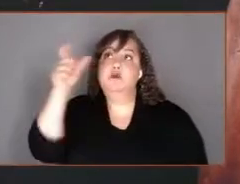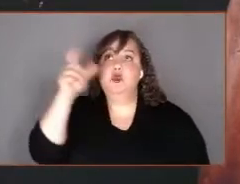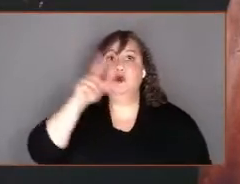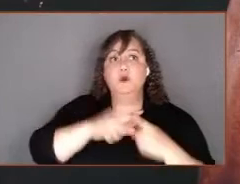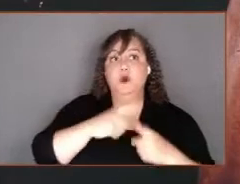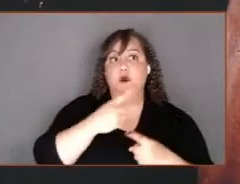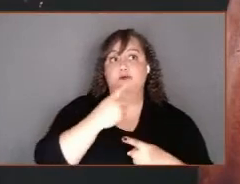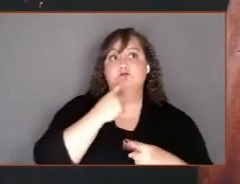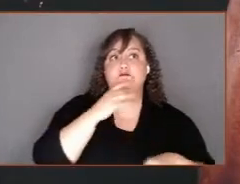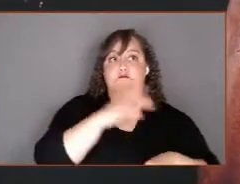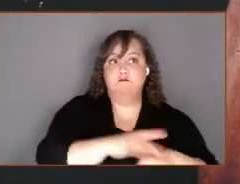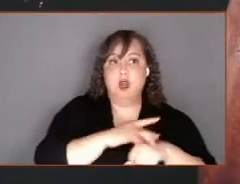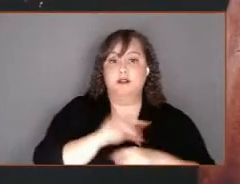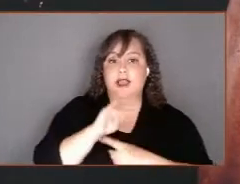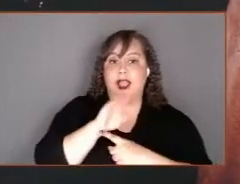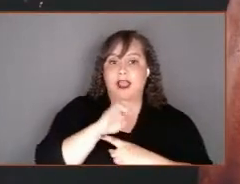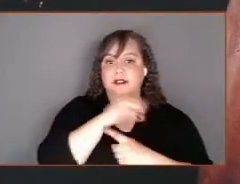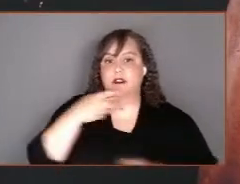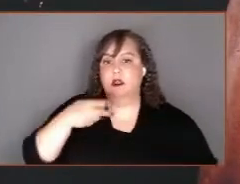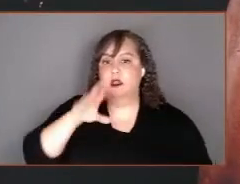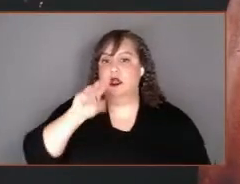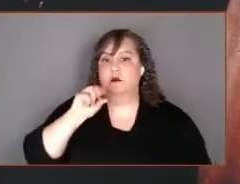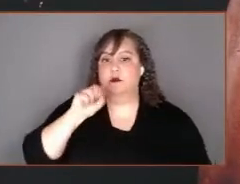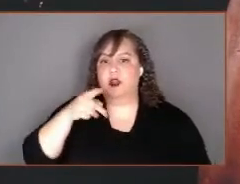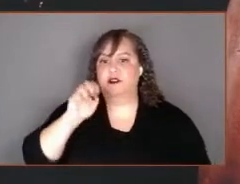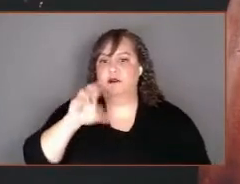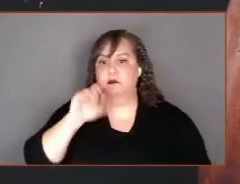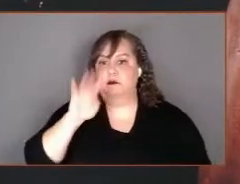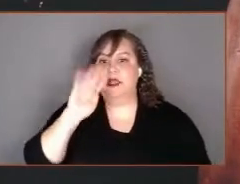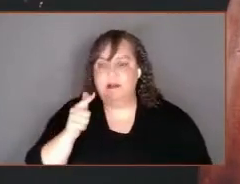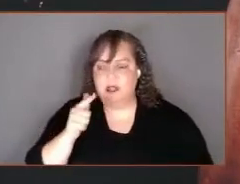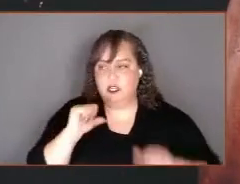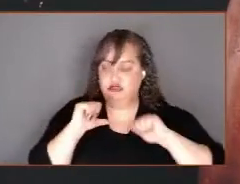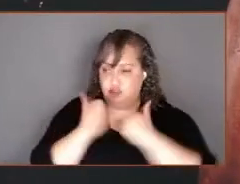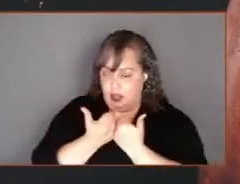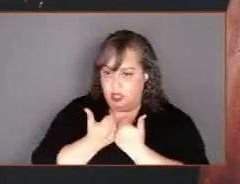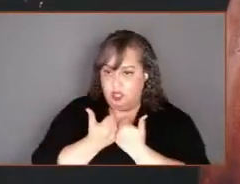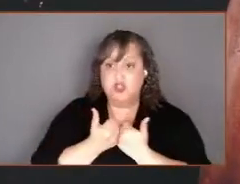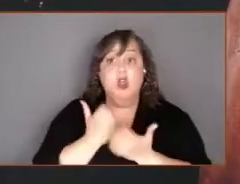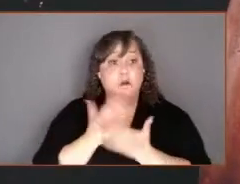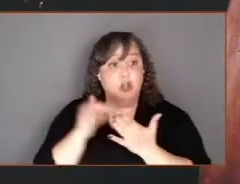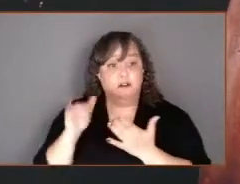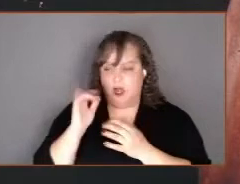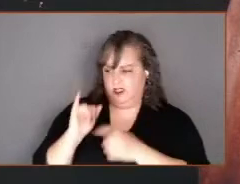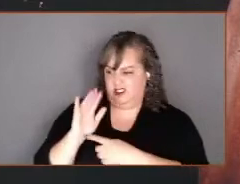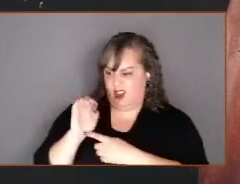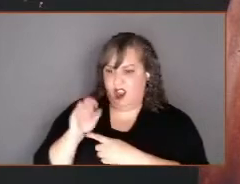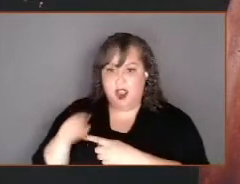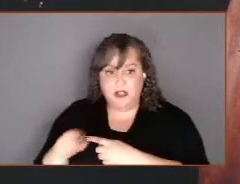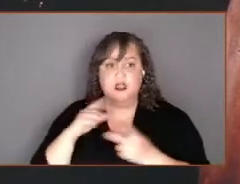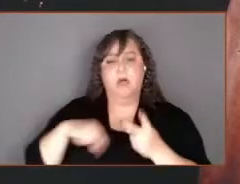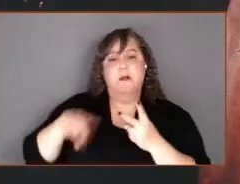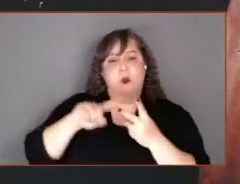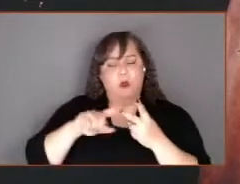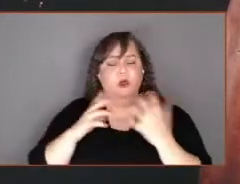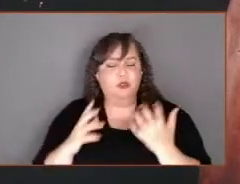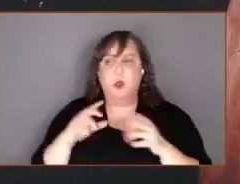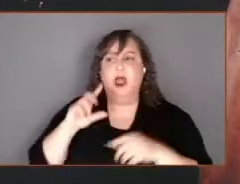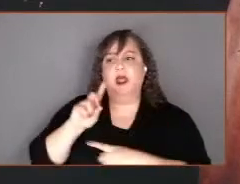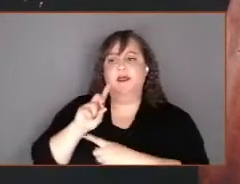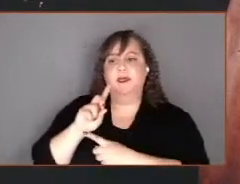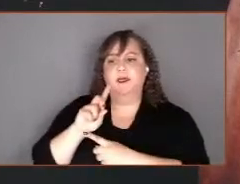that is the prospecting side of it, and what we're looking for here is for teams to be able to give us what we call a digital core. We've given them these